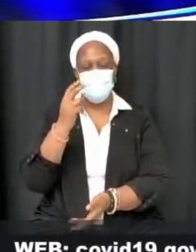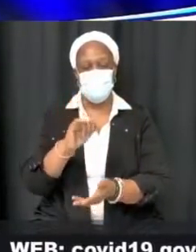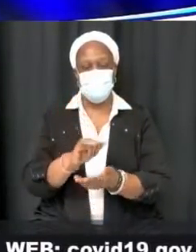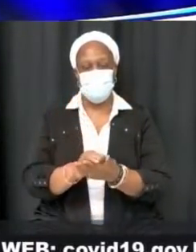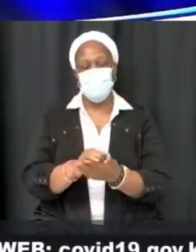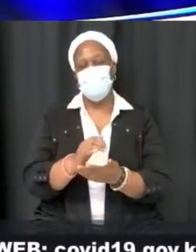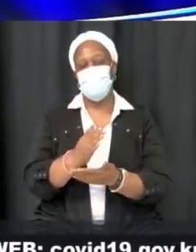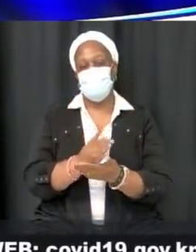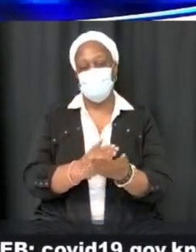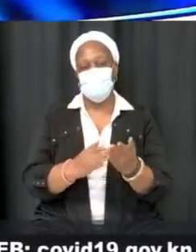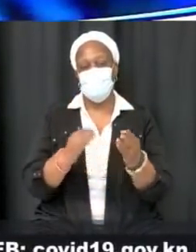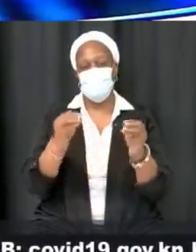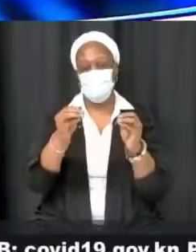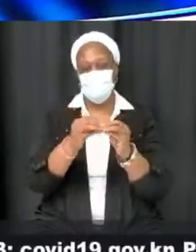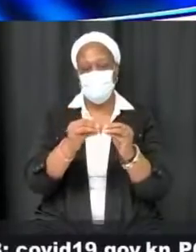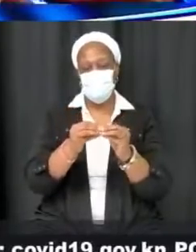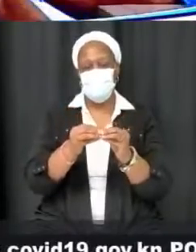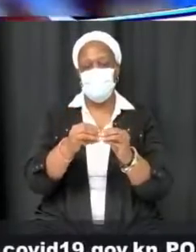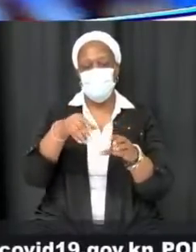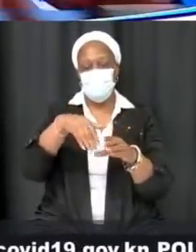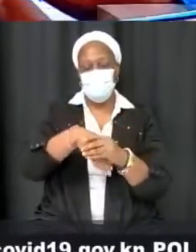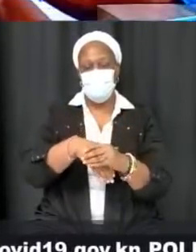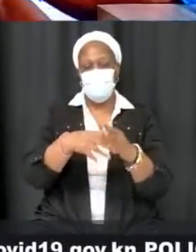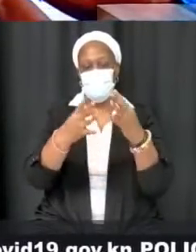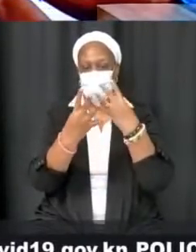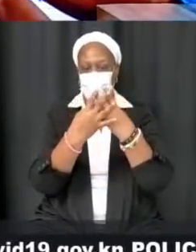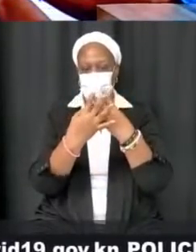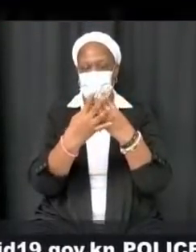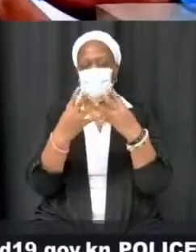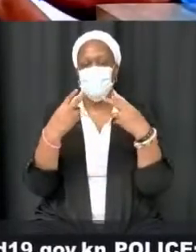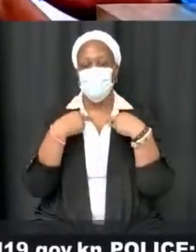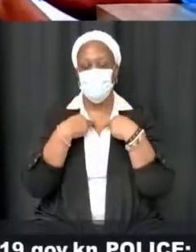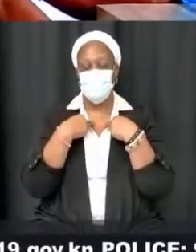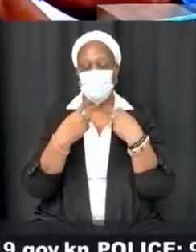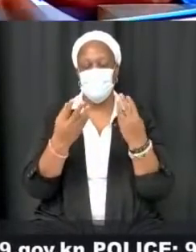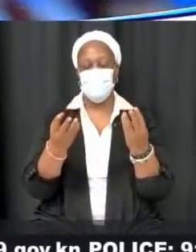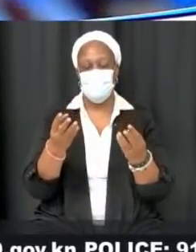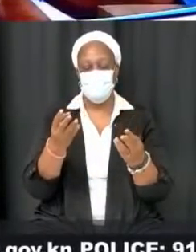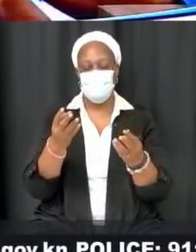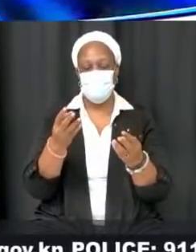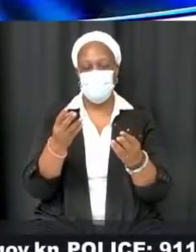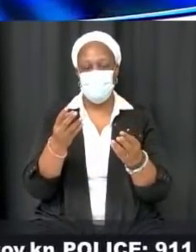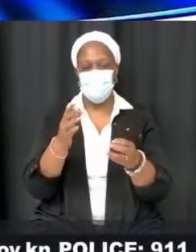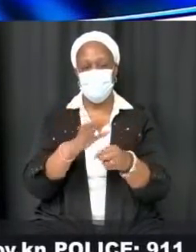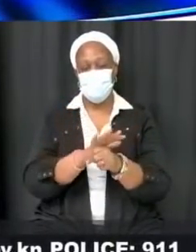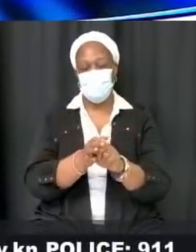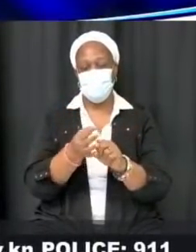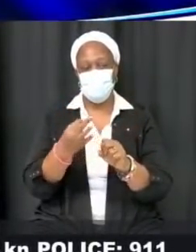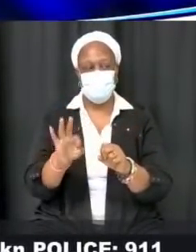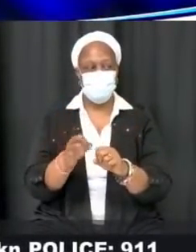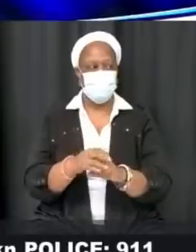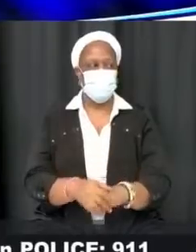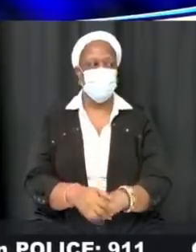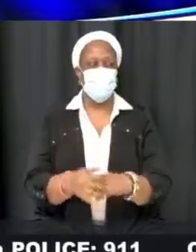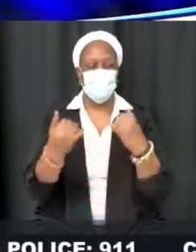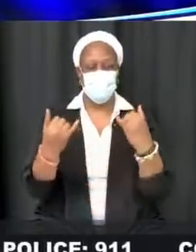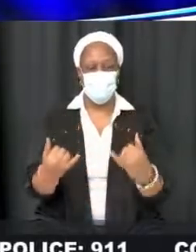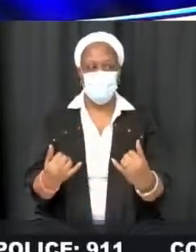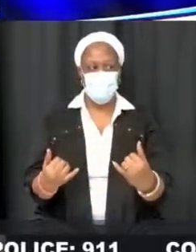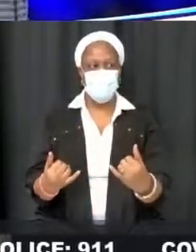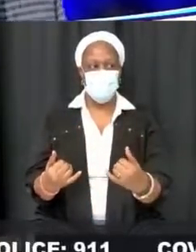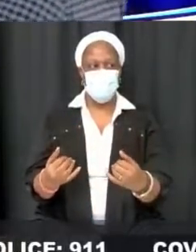the Permanent Secretary in the Ministry of National Security, Mr. Osmond Petty.